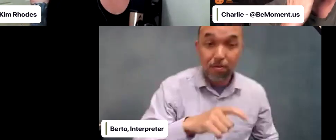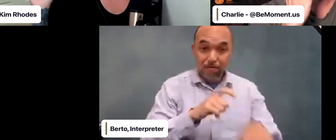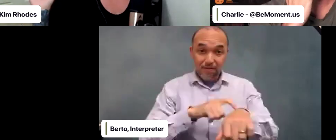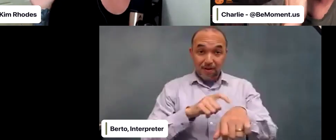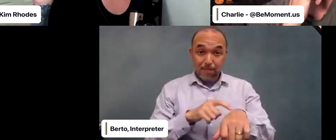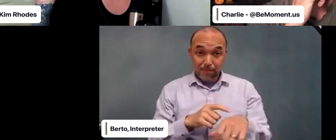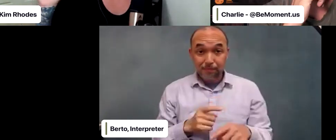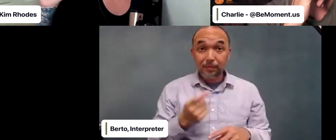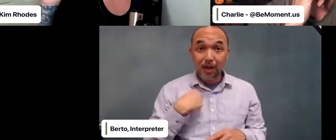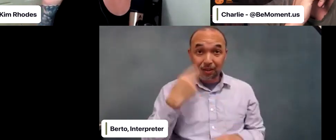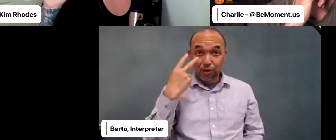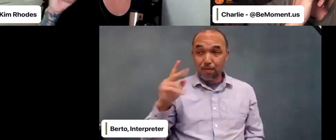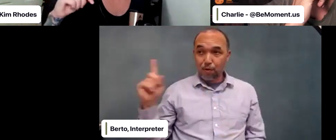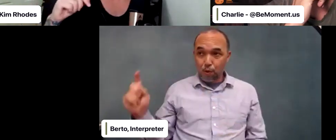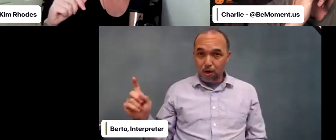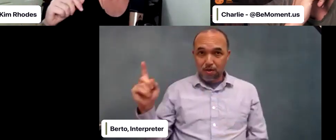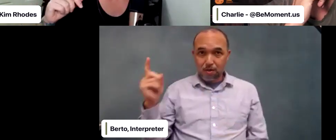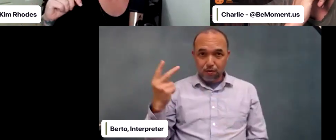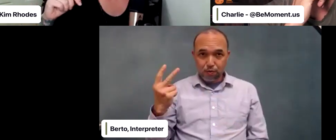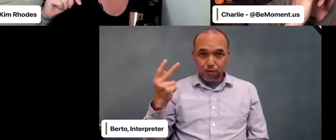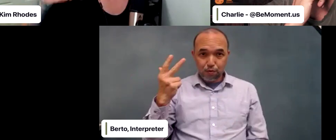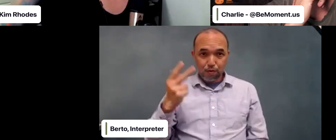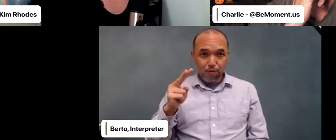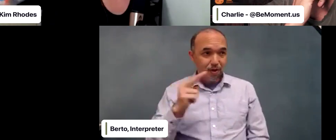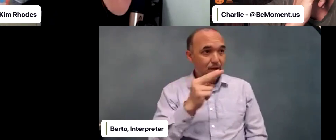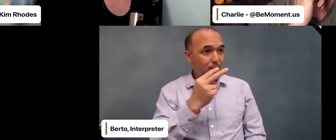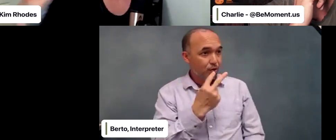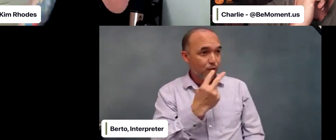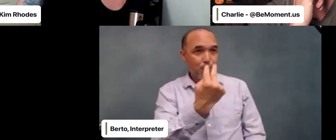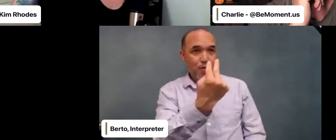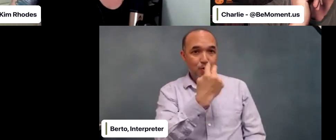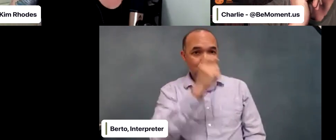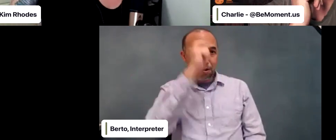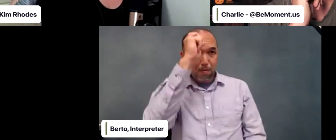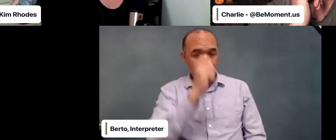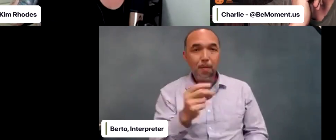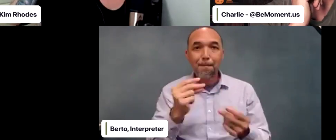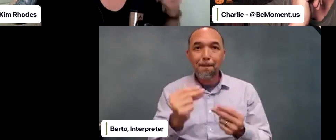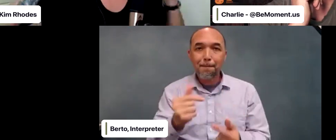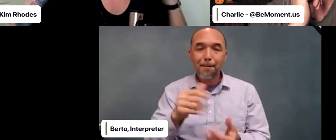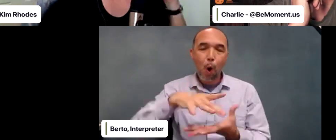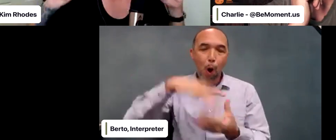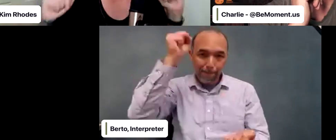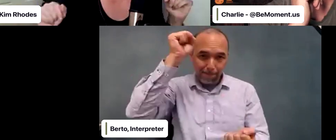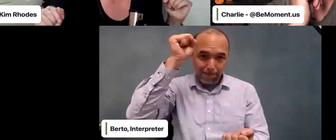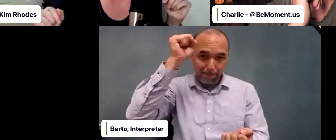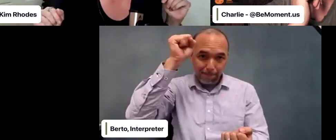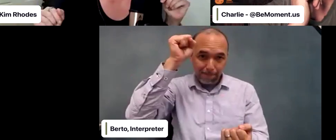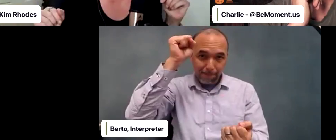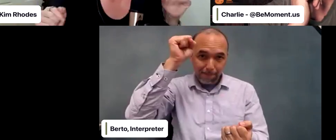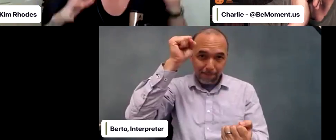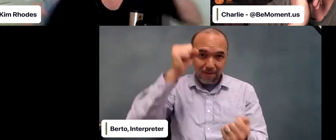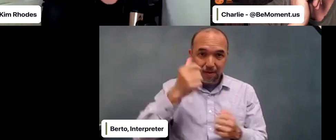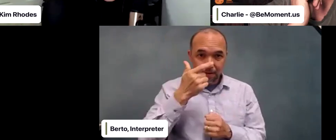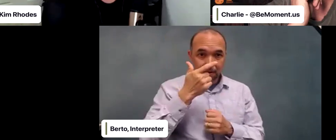him walk, 2, 3, turn, look at me, touch, and then he was gone. Because it took that long for my brain to